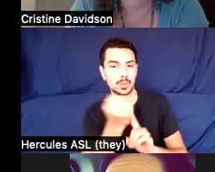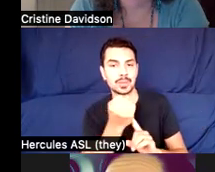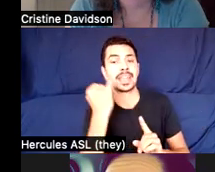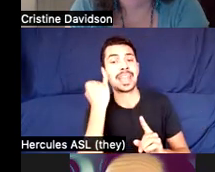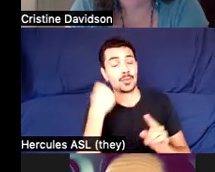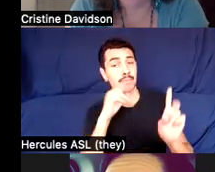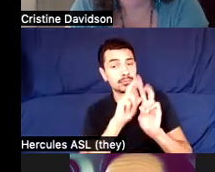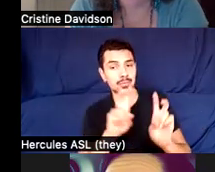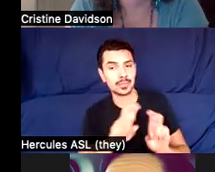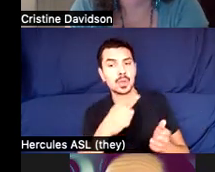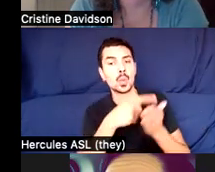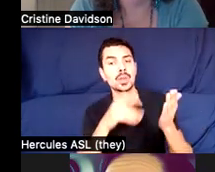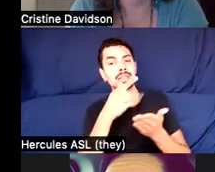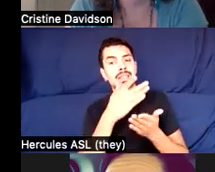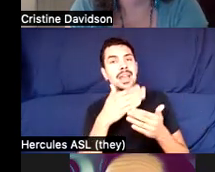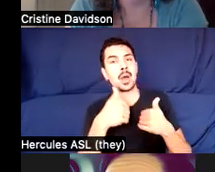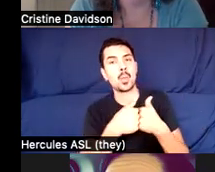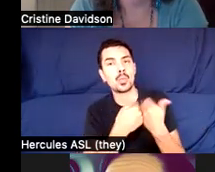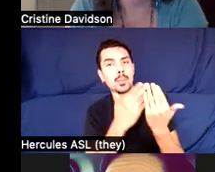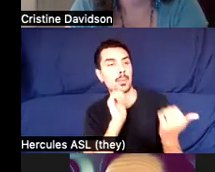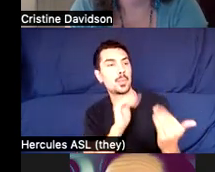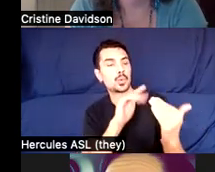We're trying to analyze that situation.